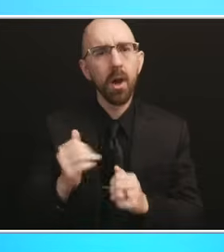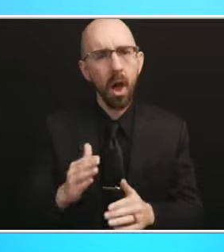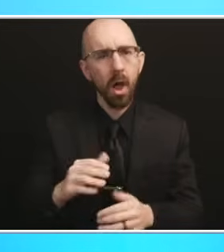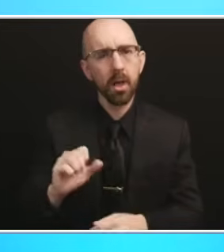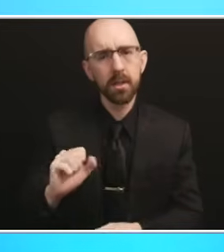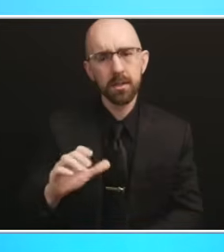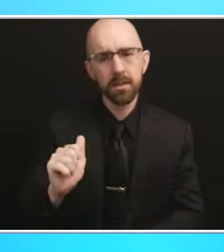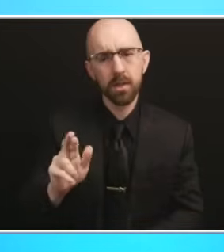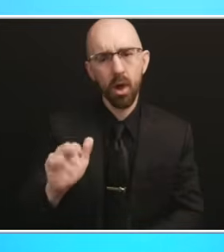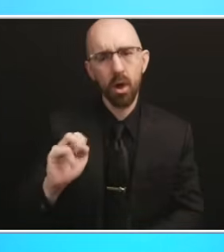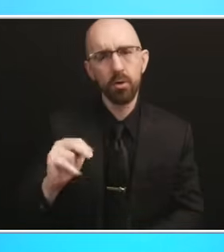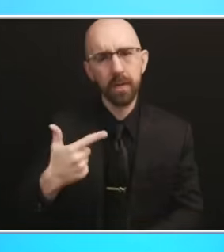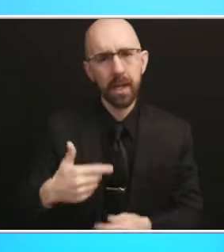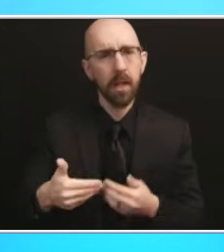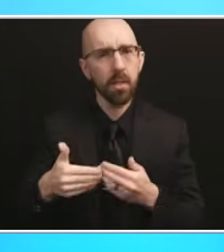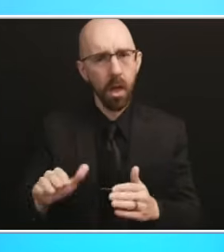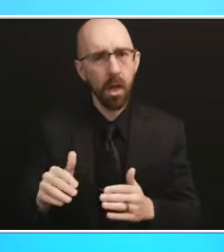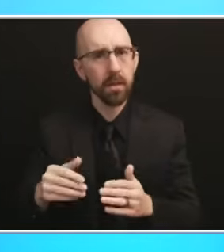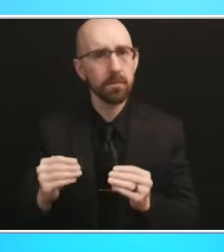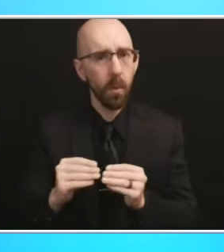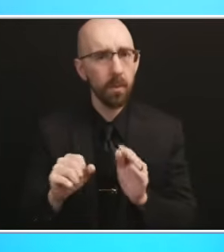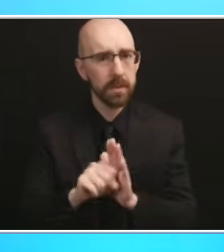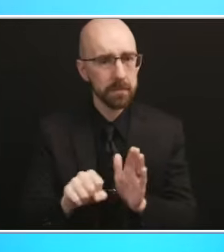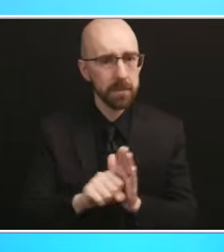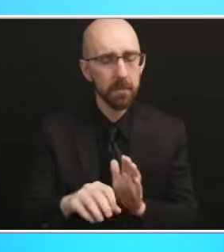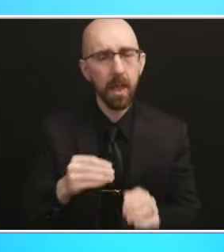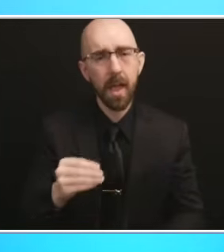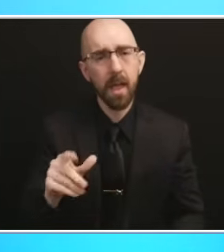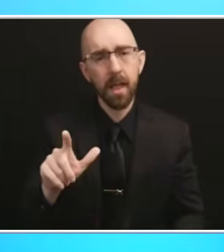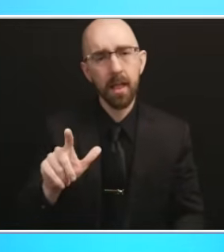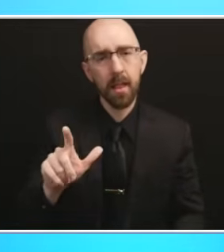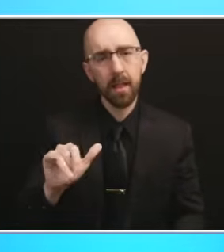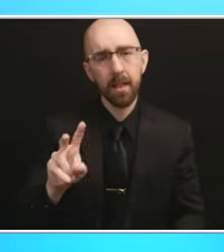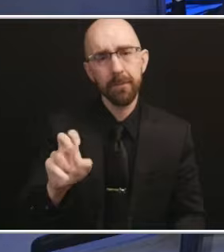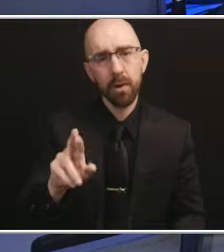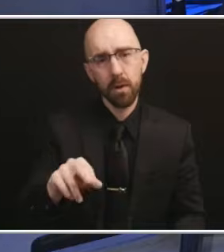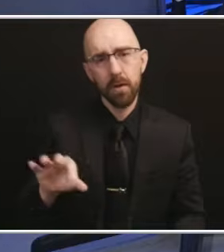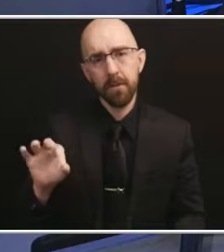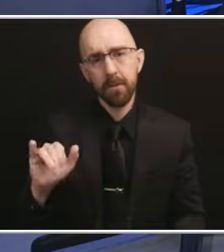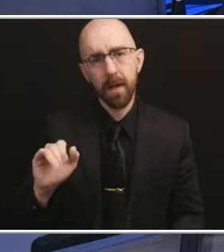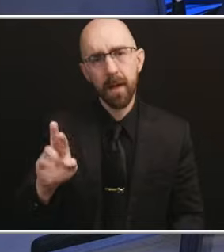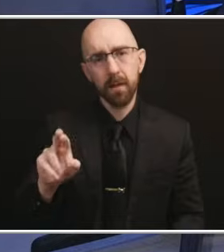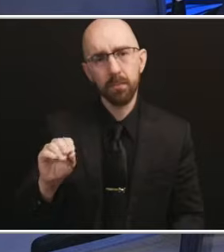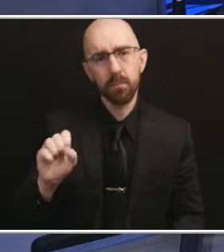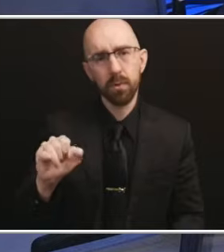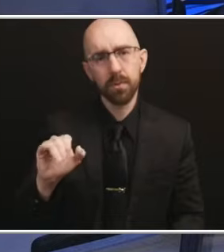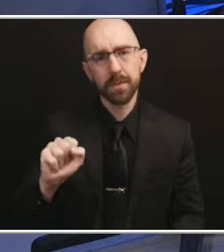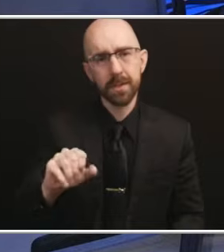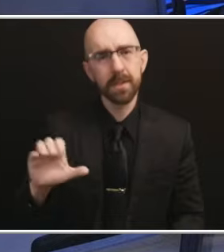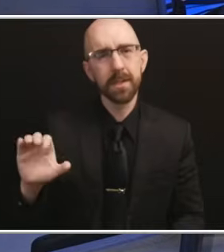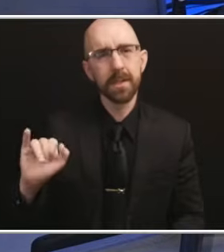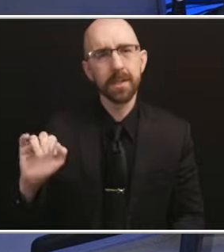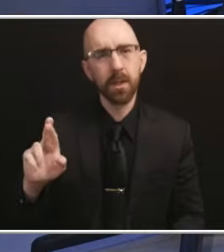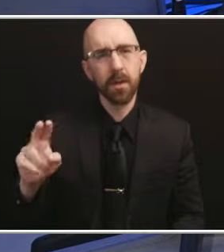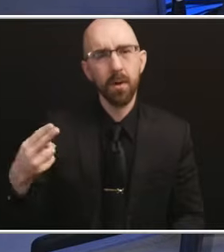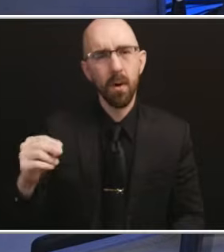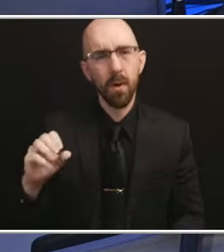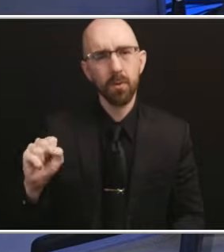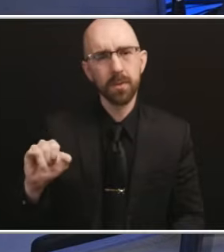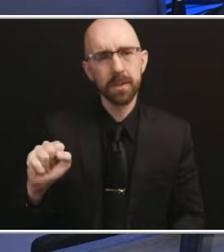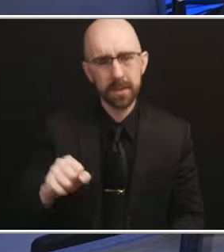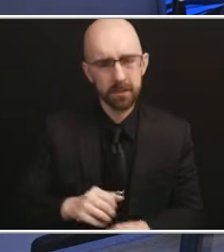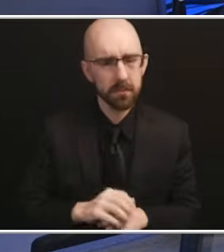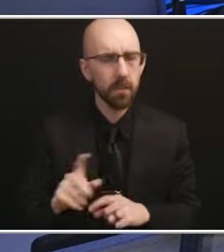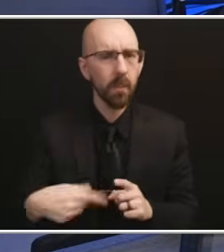can lead to a lot of symptoms and eventually liver fibrosis and cirrhosis. And Christina, when you got the news that an anonymous